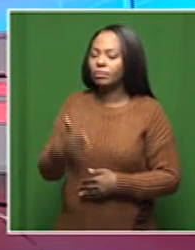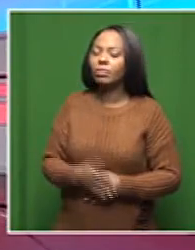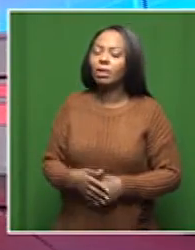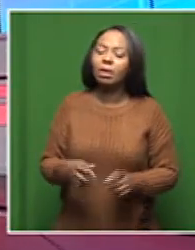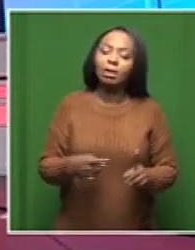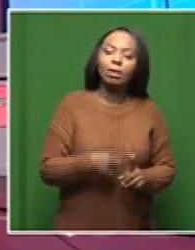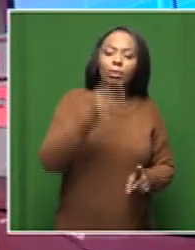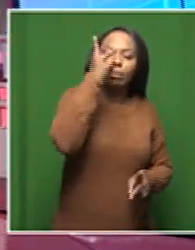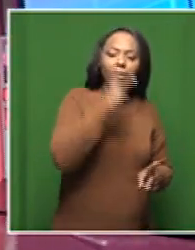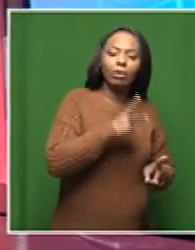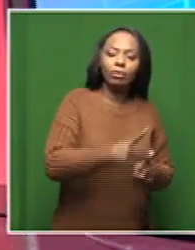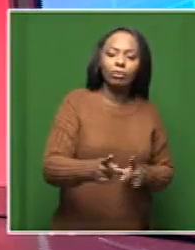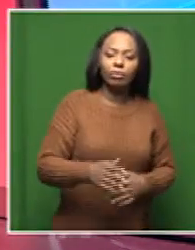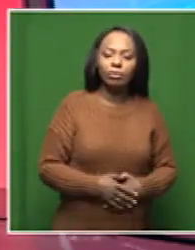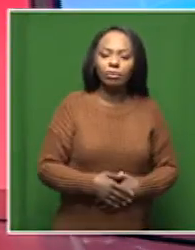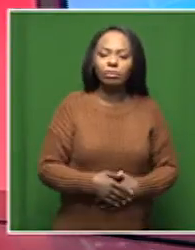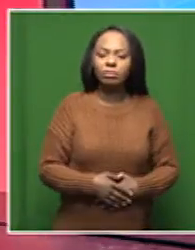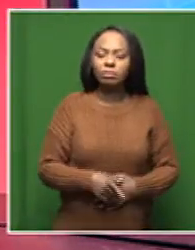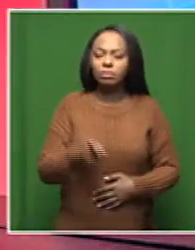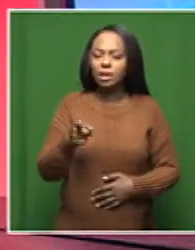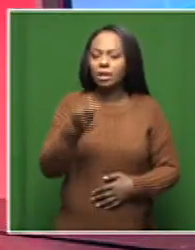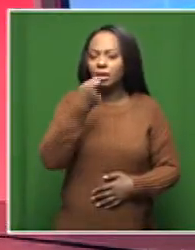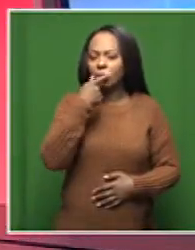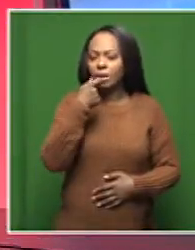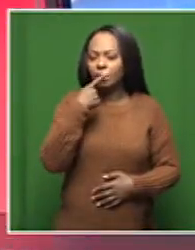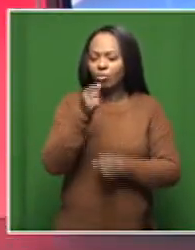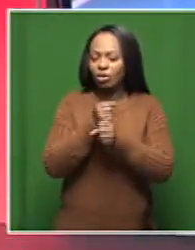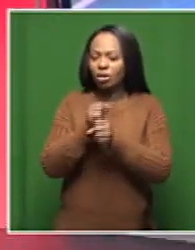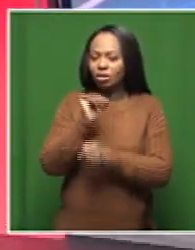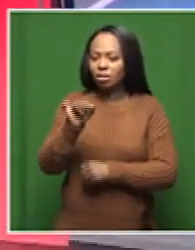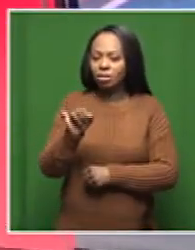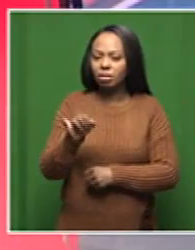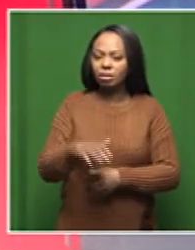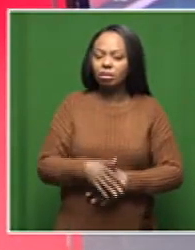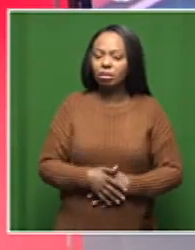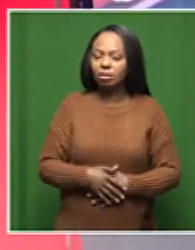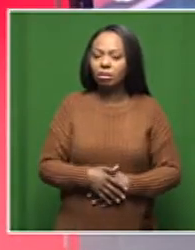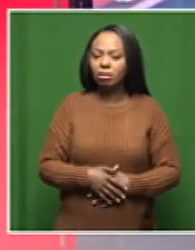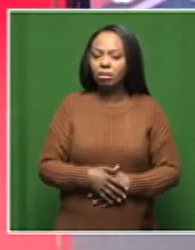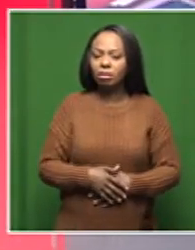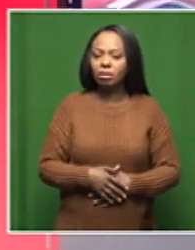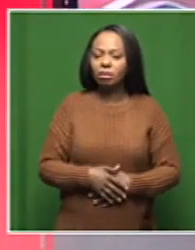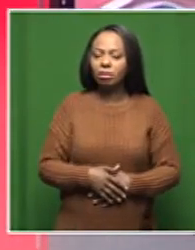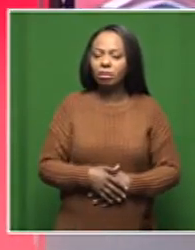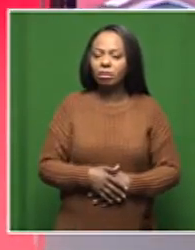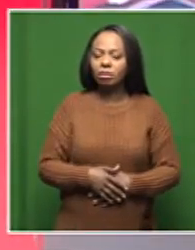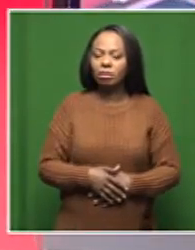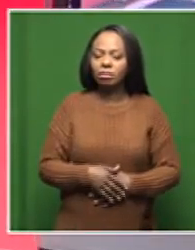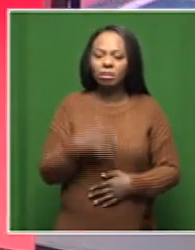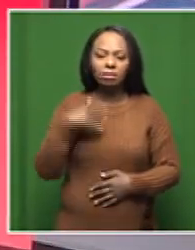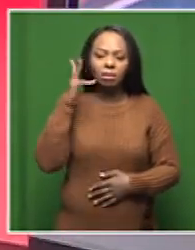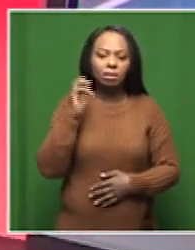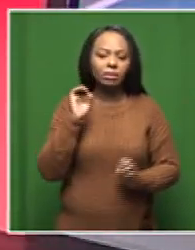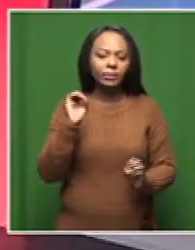Prof? Complication which got quite a lot of publicity. Prof, I'm going to ask you to start again because we didn't catch